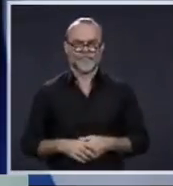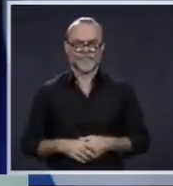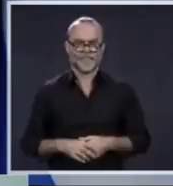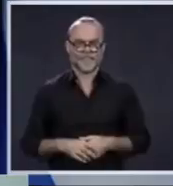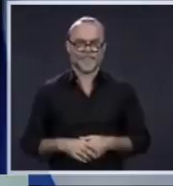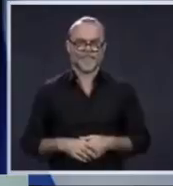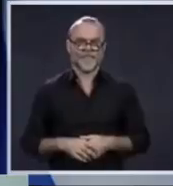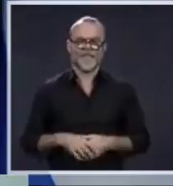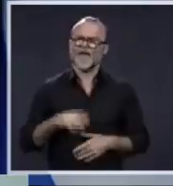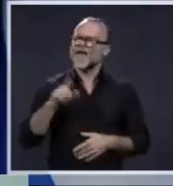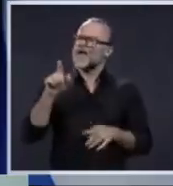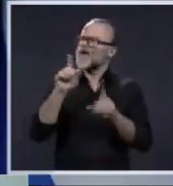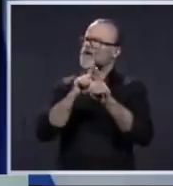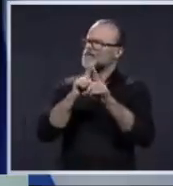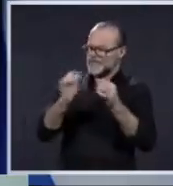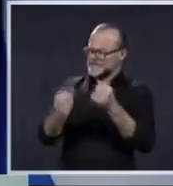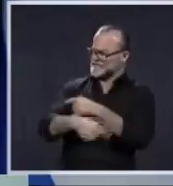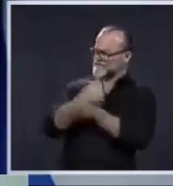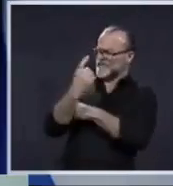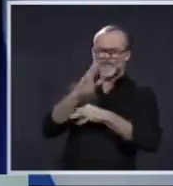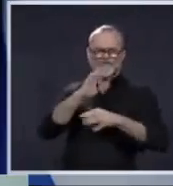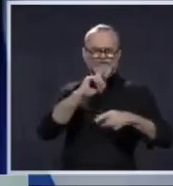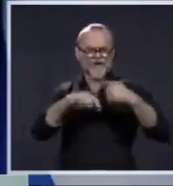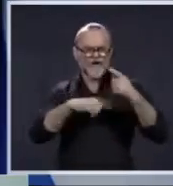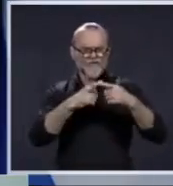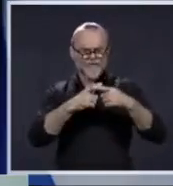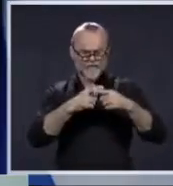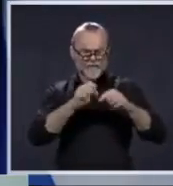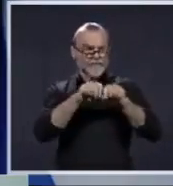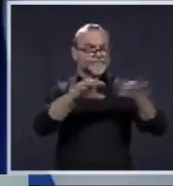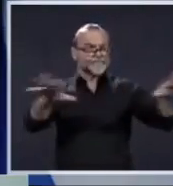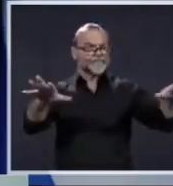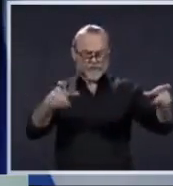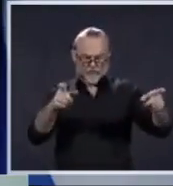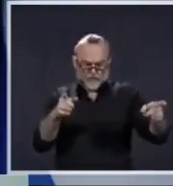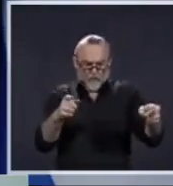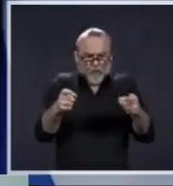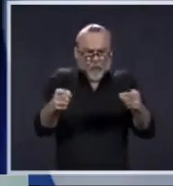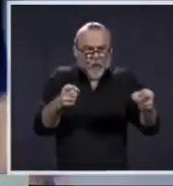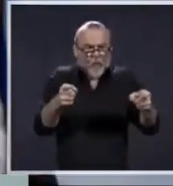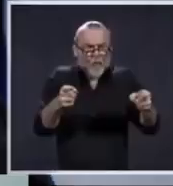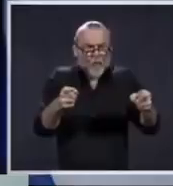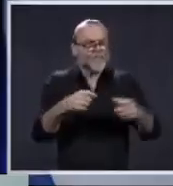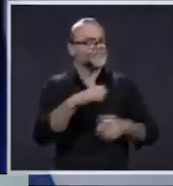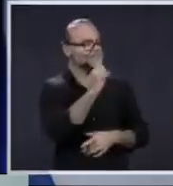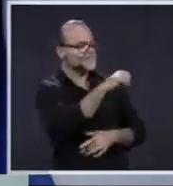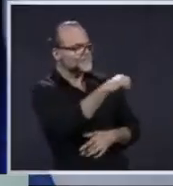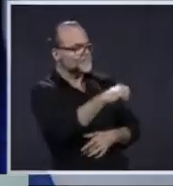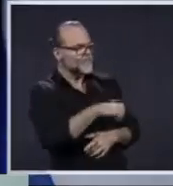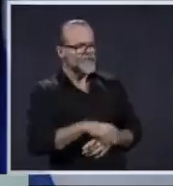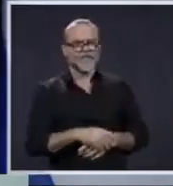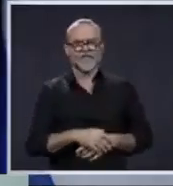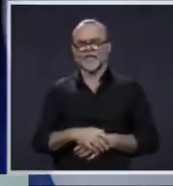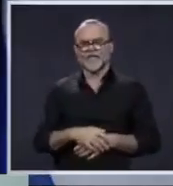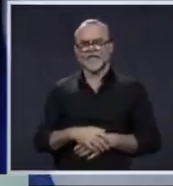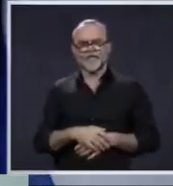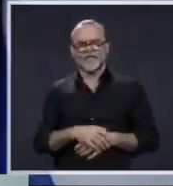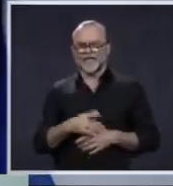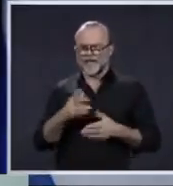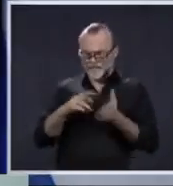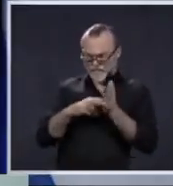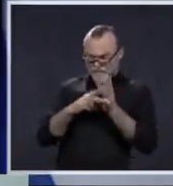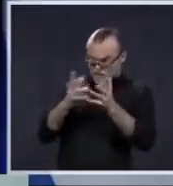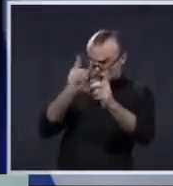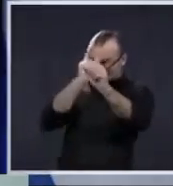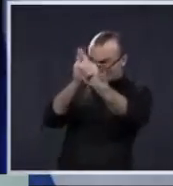it's a, let's say that's a manufacturer of sewers, people who sew masks on everything.